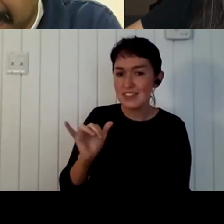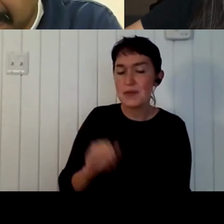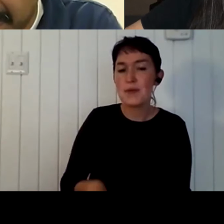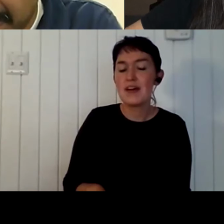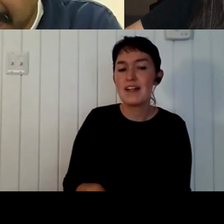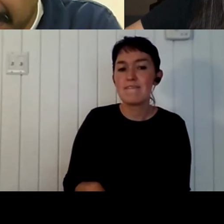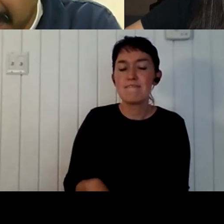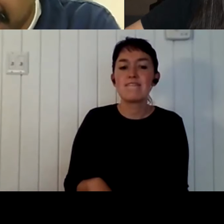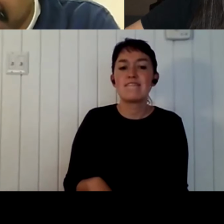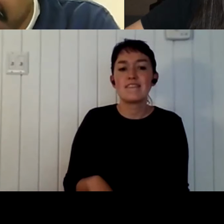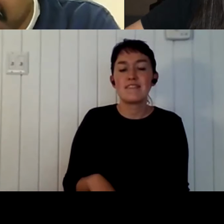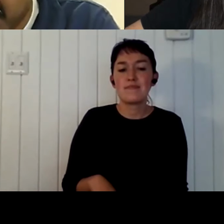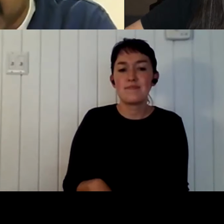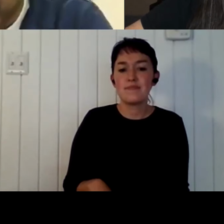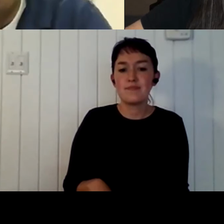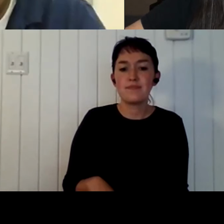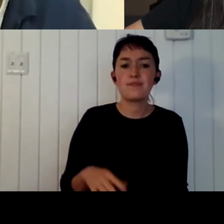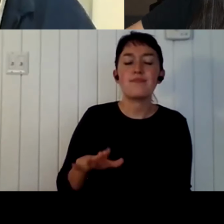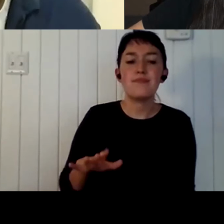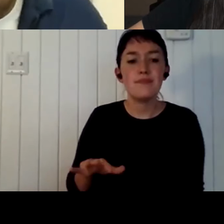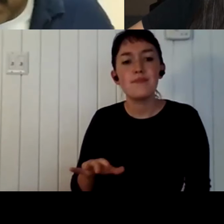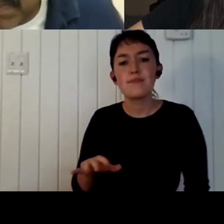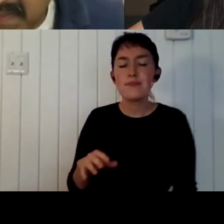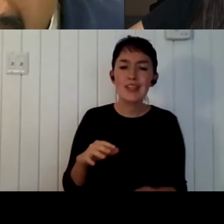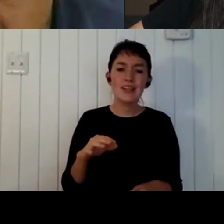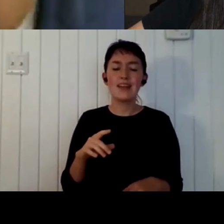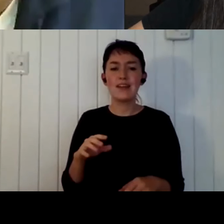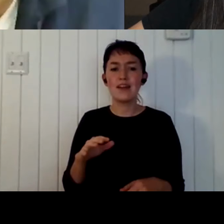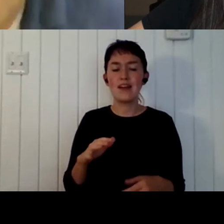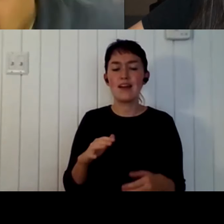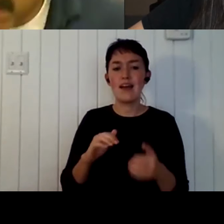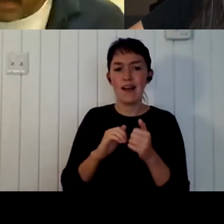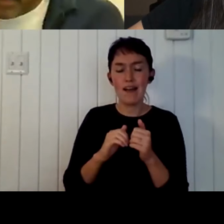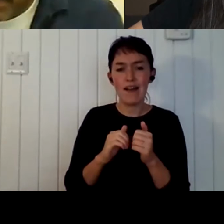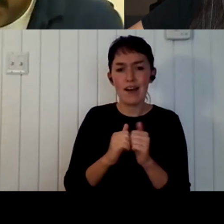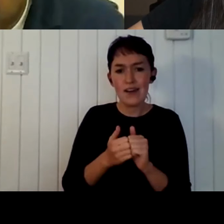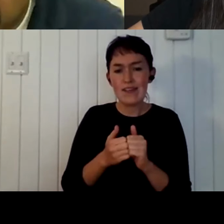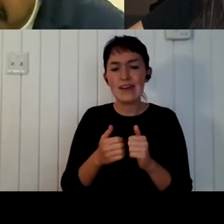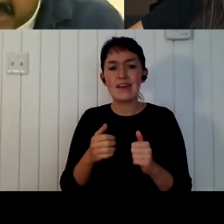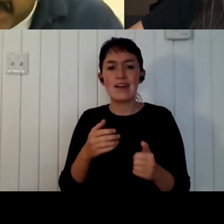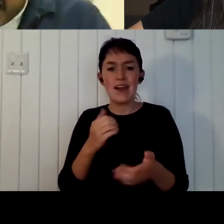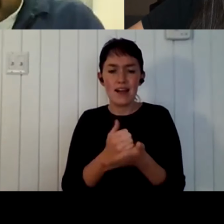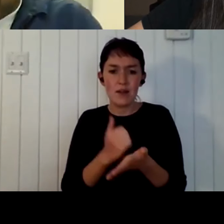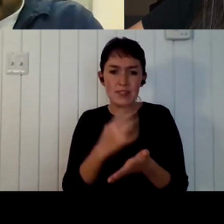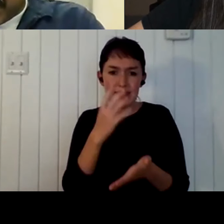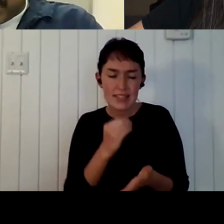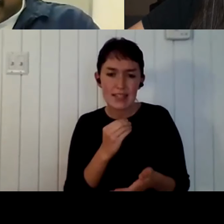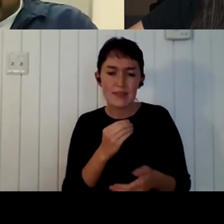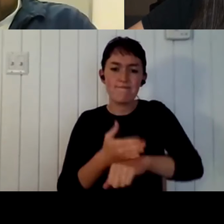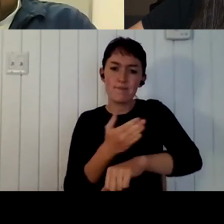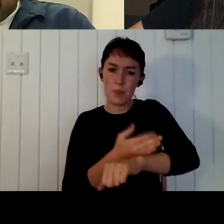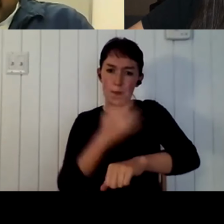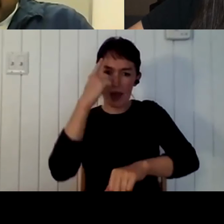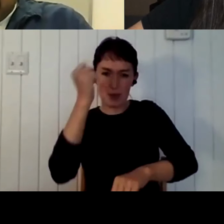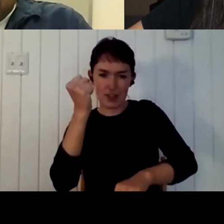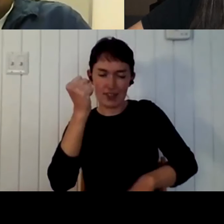is, are there ways to sort of interventions on sleep that would then benefit memory? And so far it's a